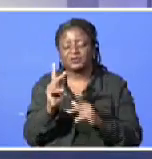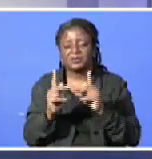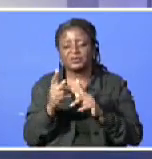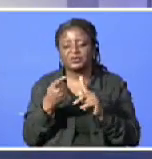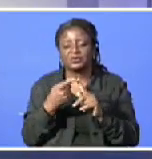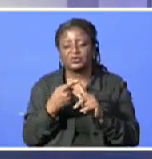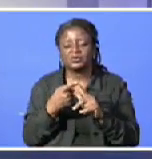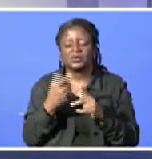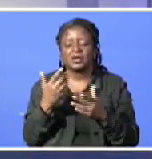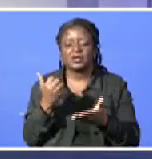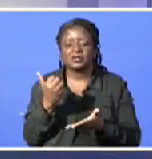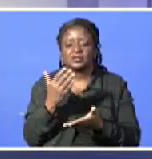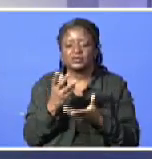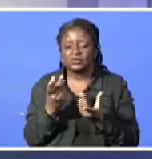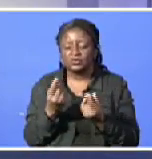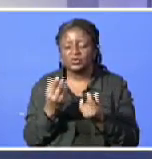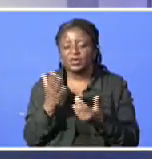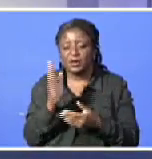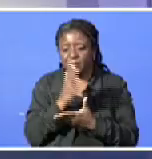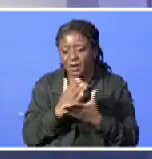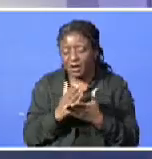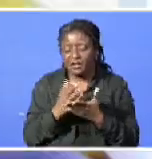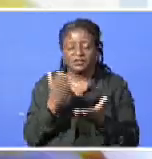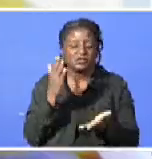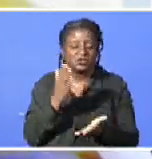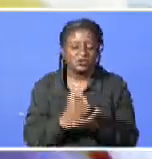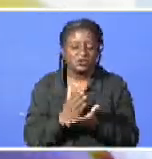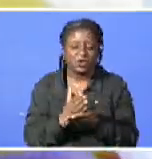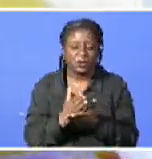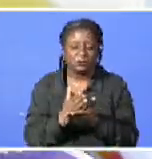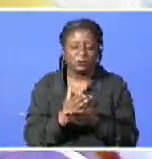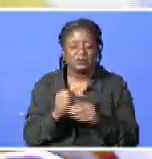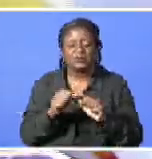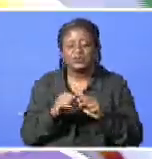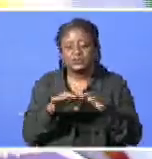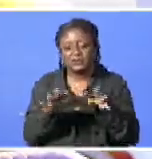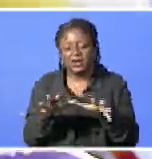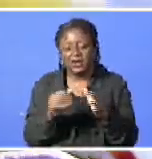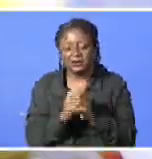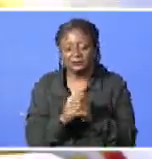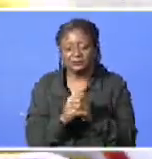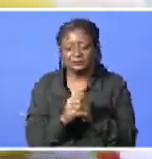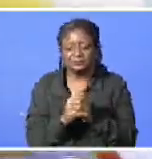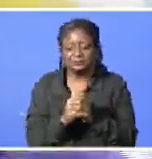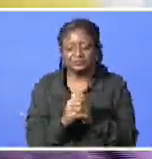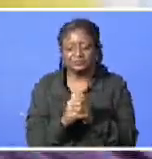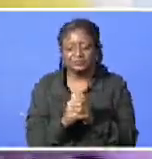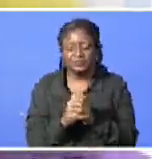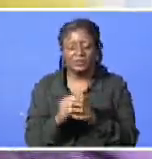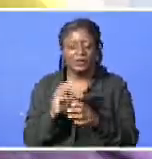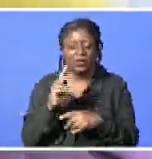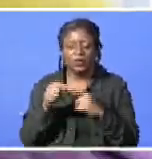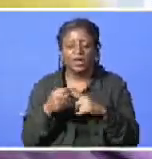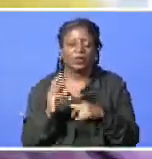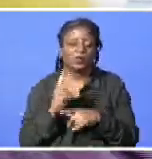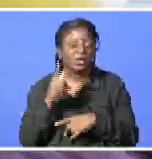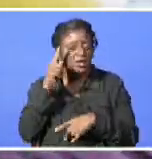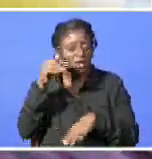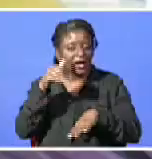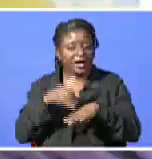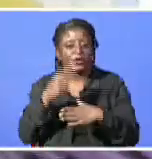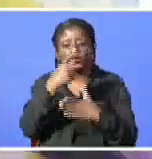community spread of the highly contagious virus. Our borders. When we look at what happened the last